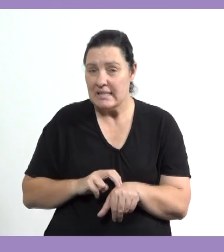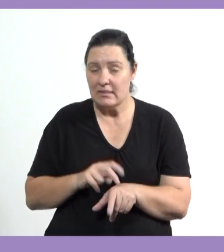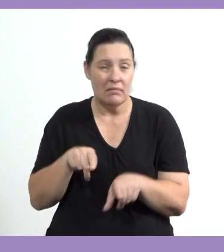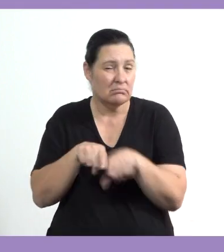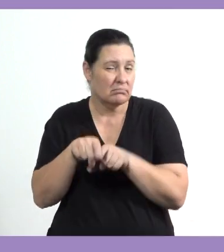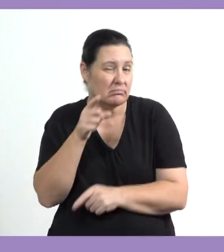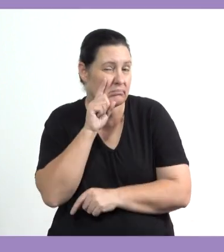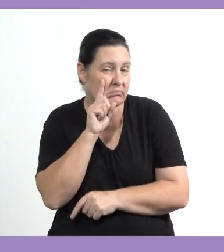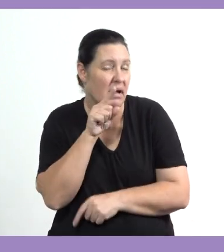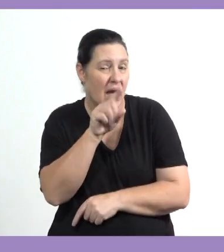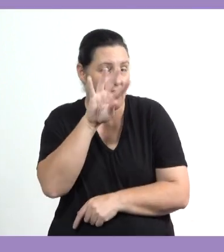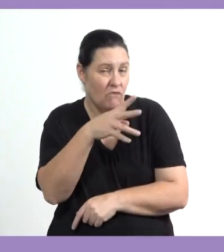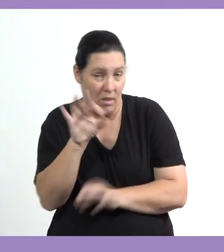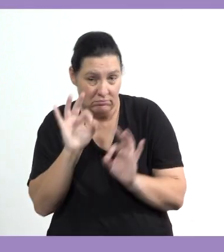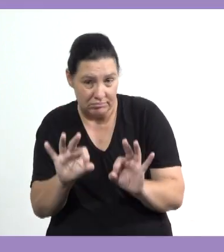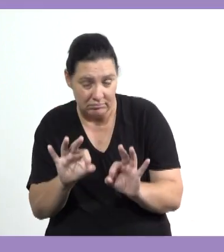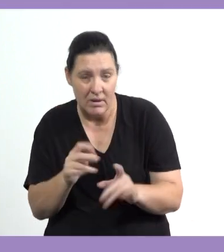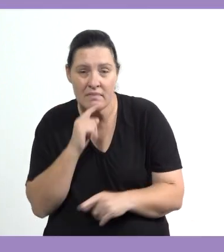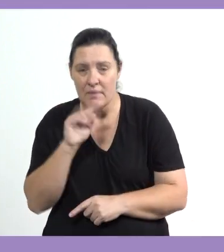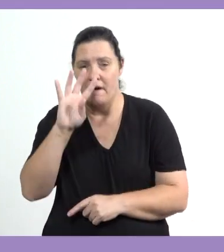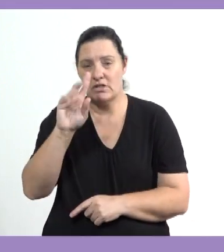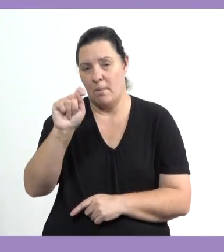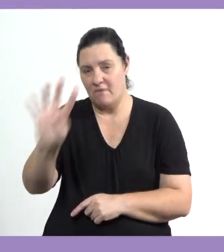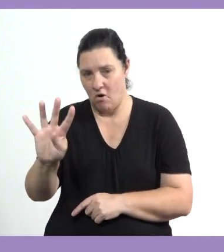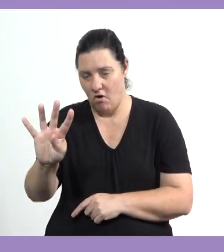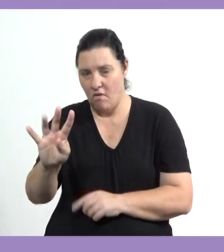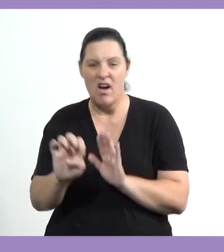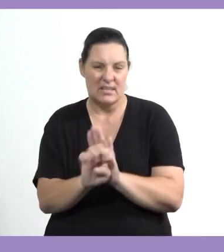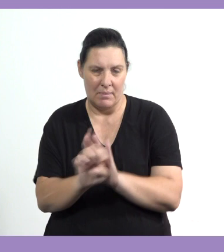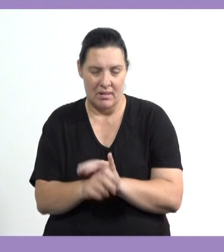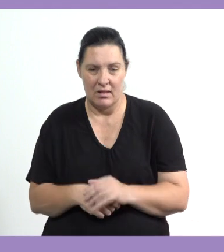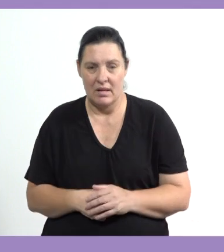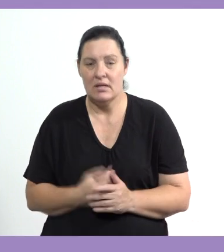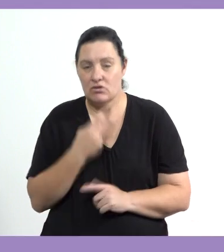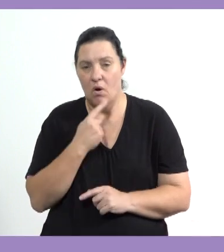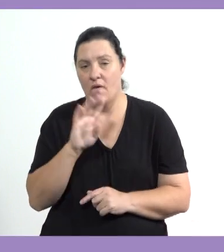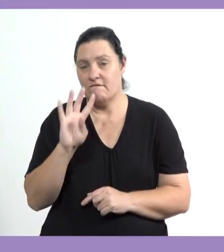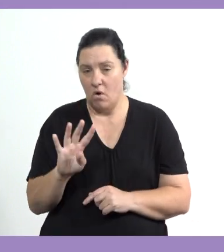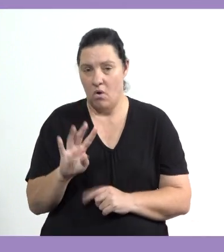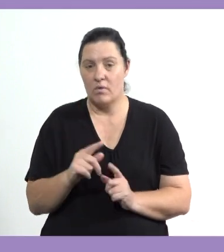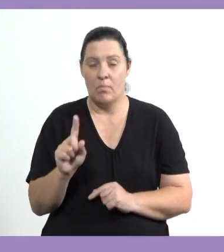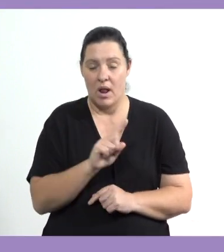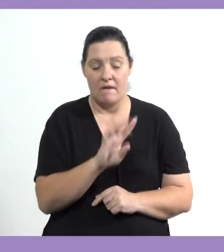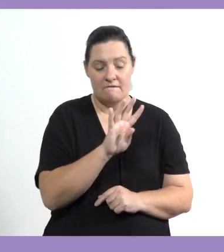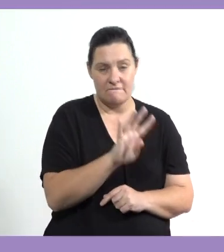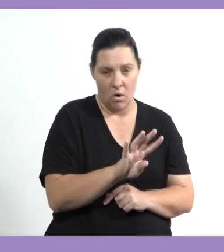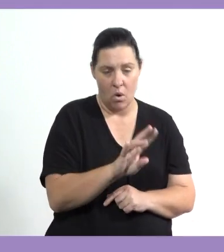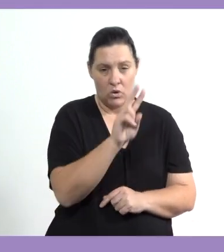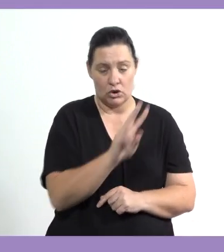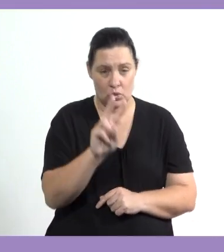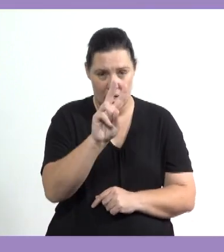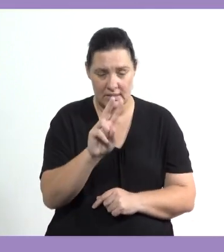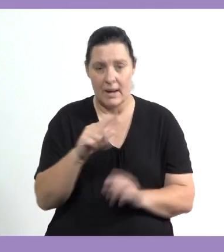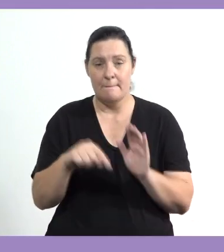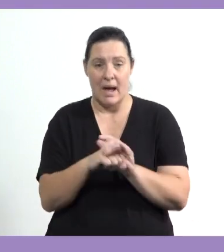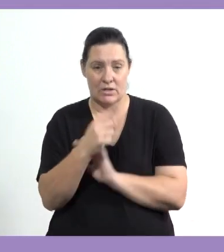to test if this formula is correct, let's take the fourth term, for example. Now, our fourth term would be 4